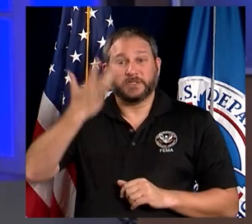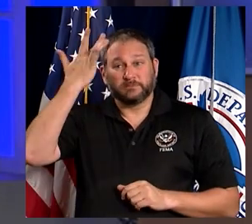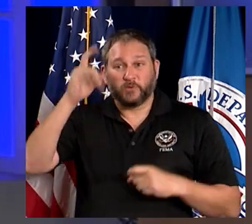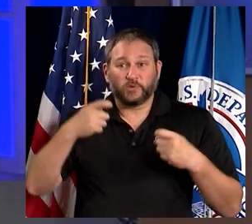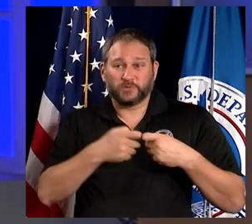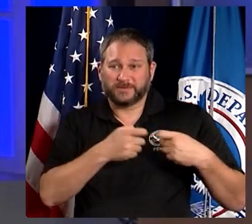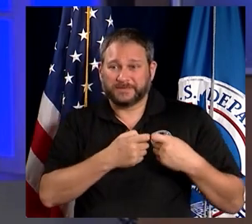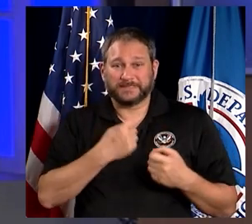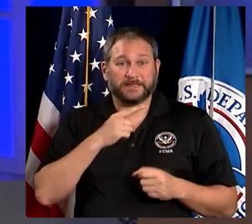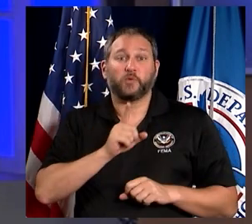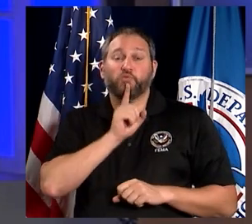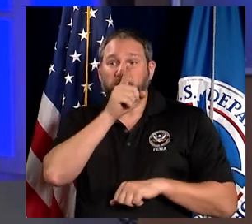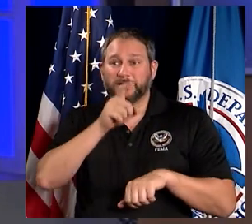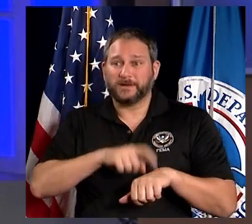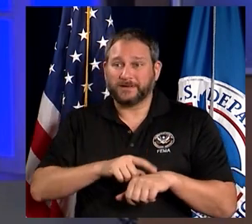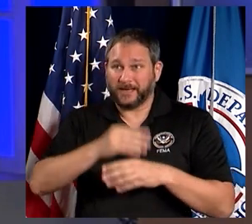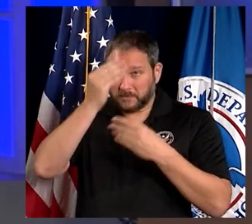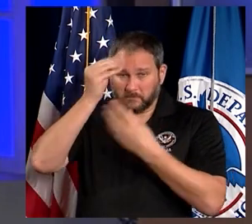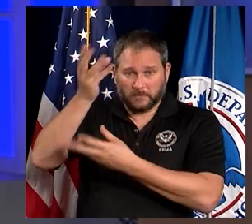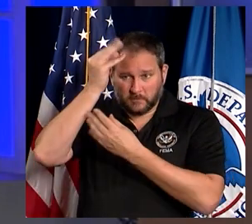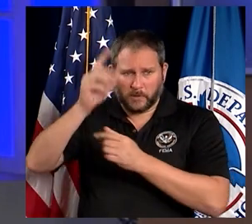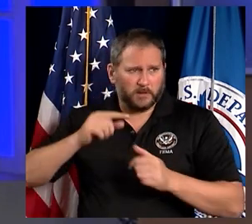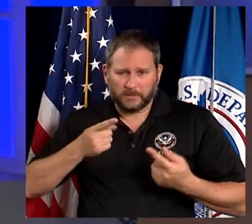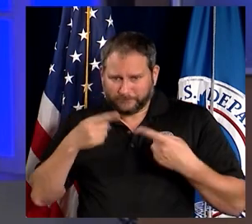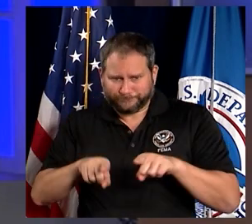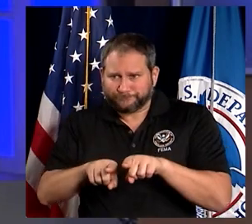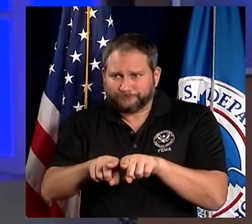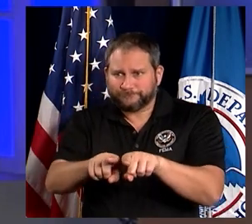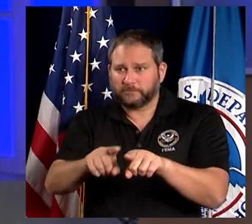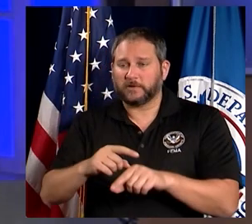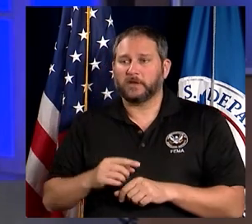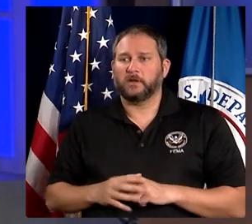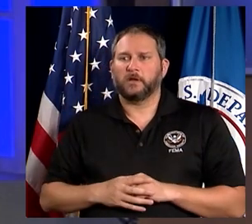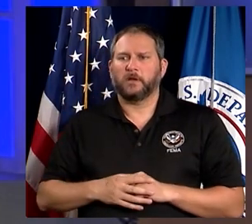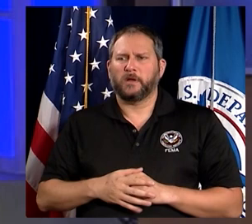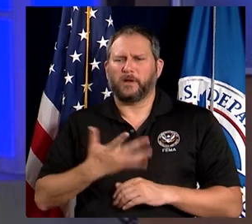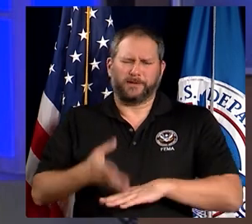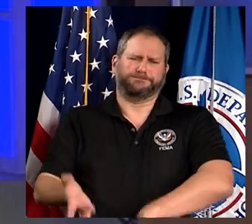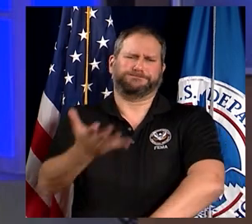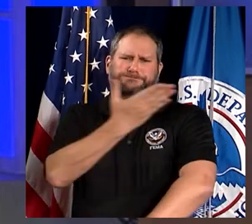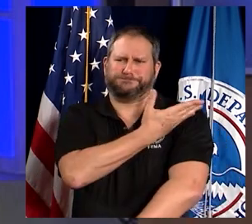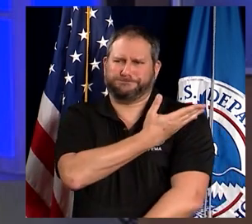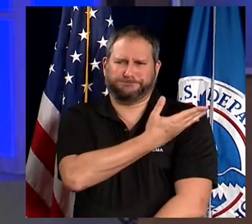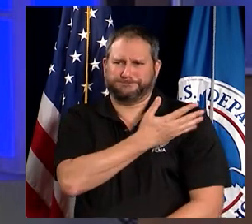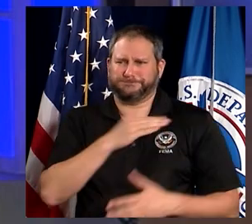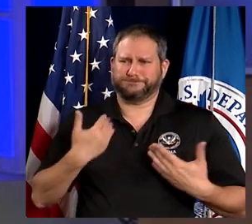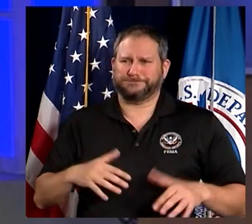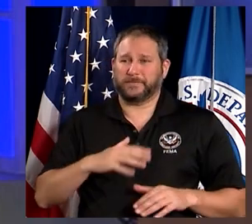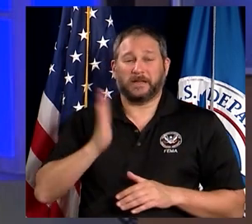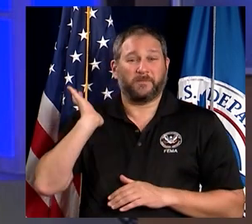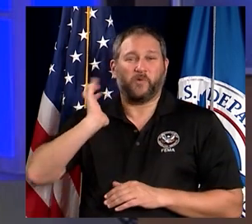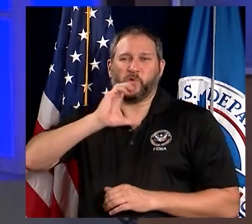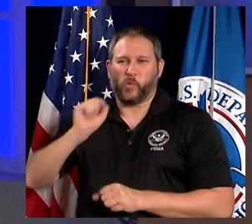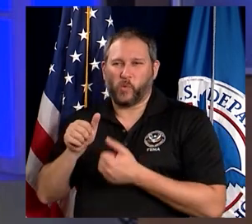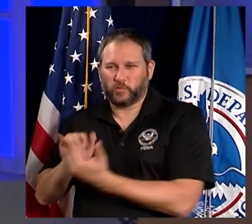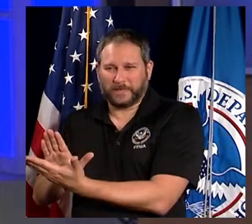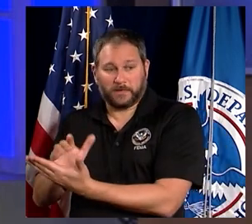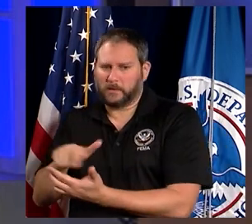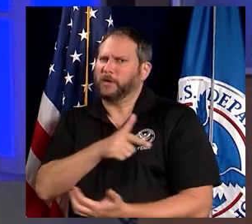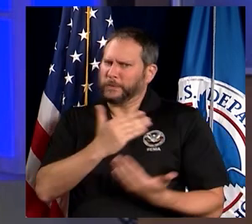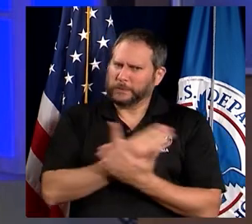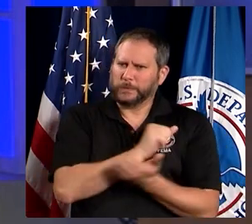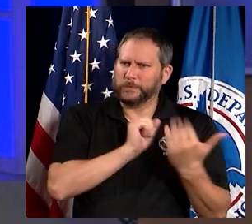your power is out. This is a vast improvement over the traditional way of finding out about an outage, where companies